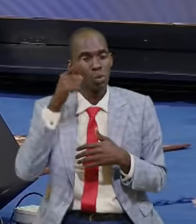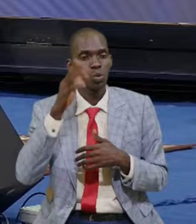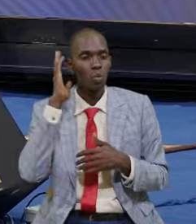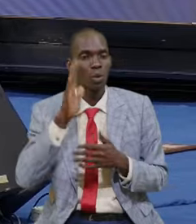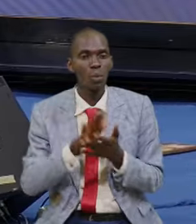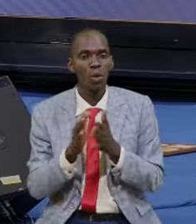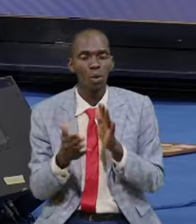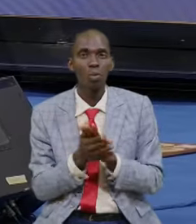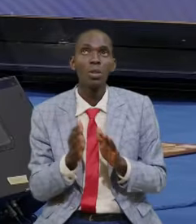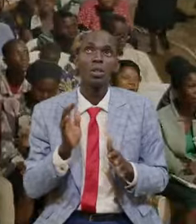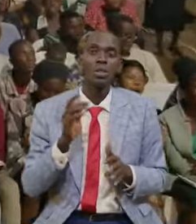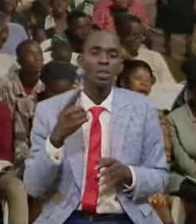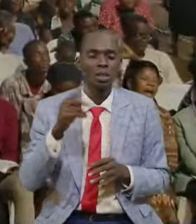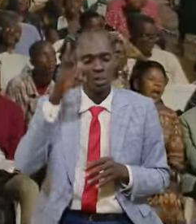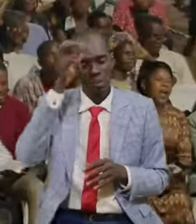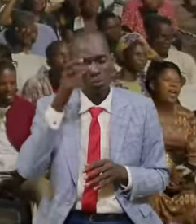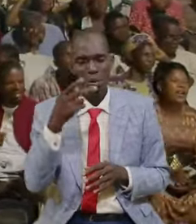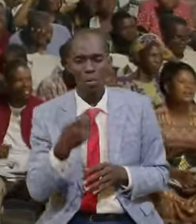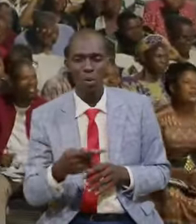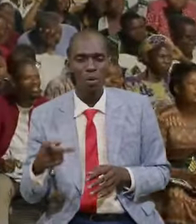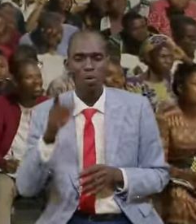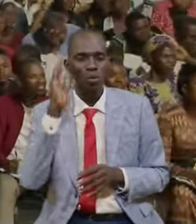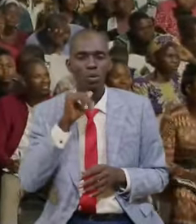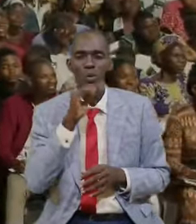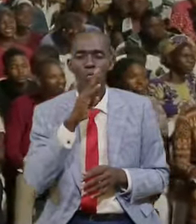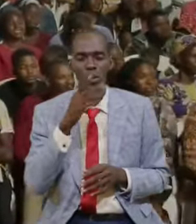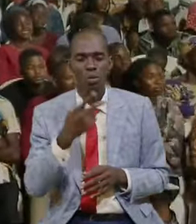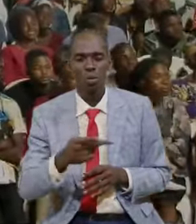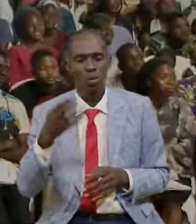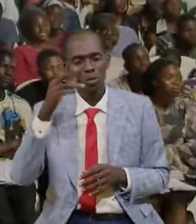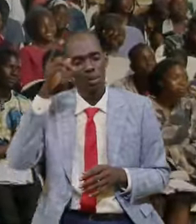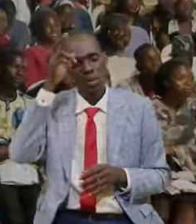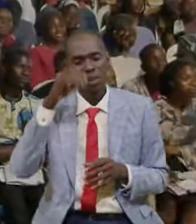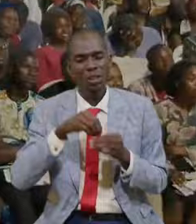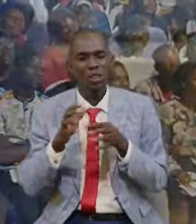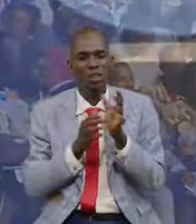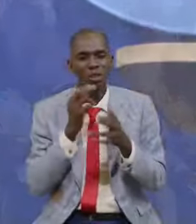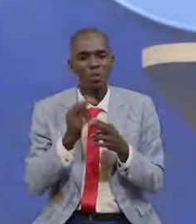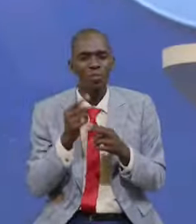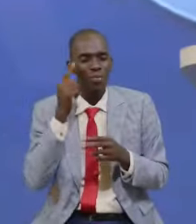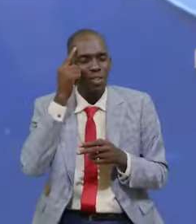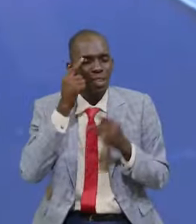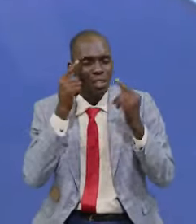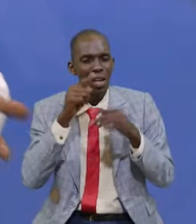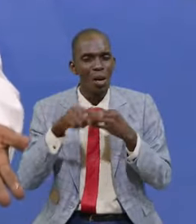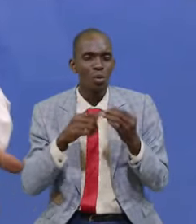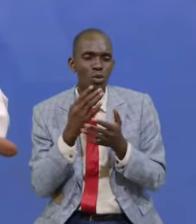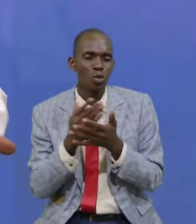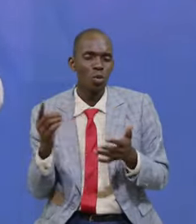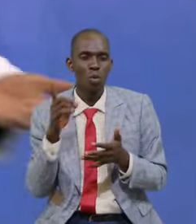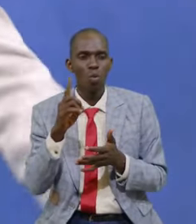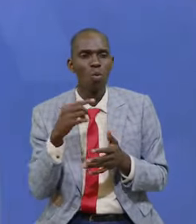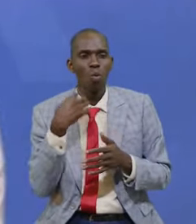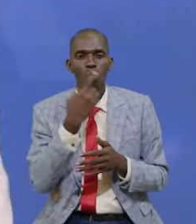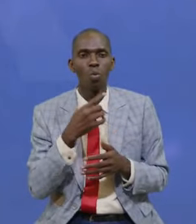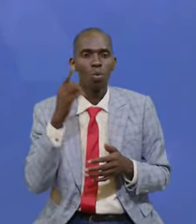the property of Satan. Think about somebody here who has all wisdom living with